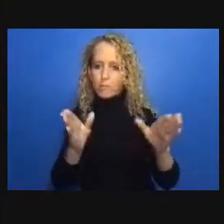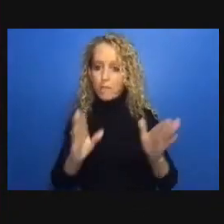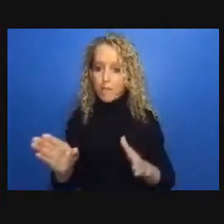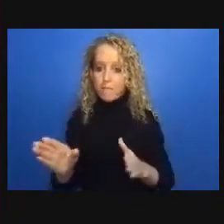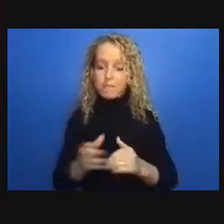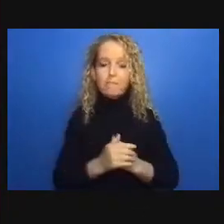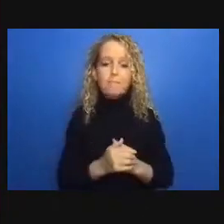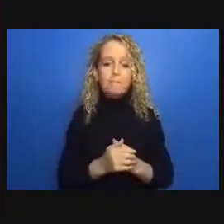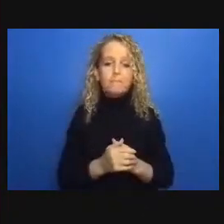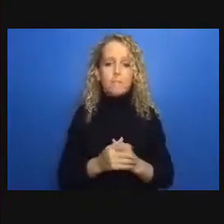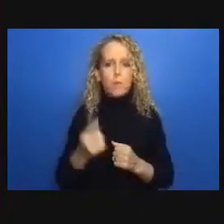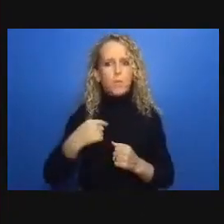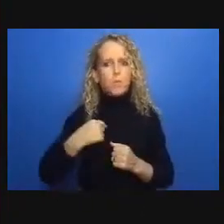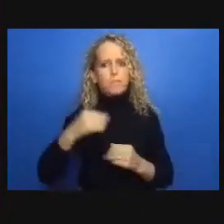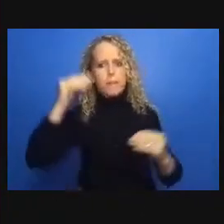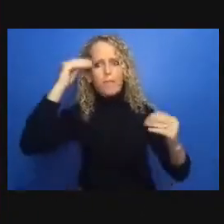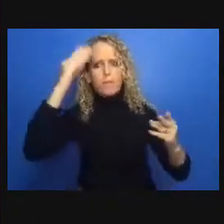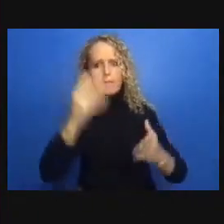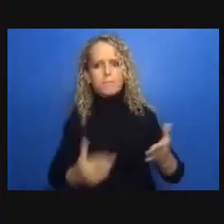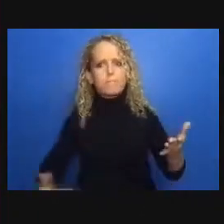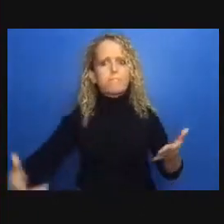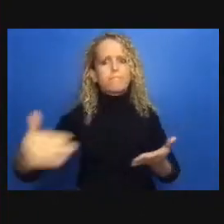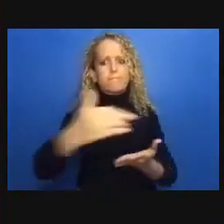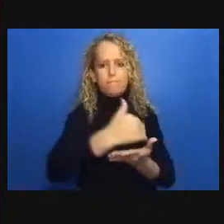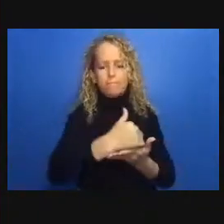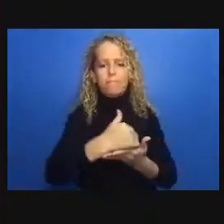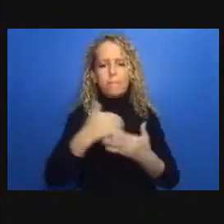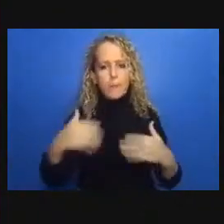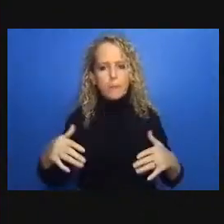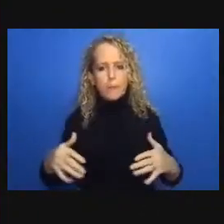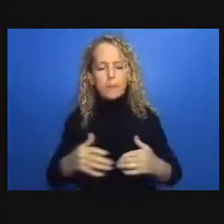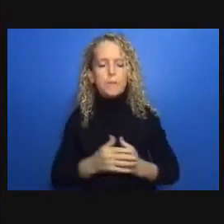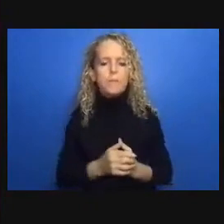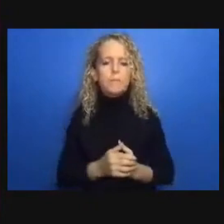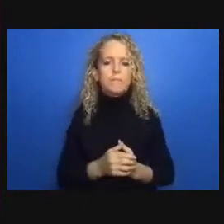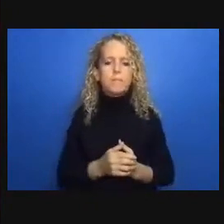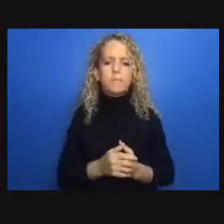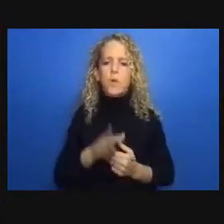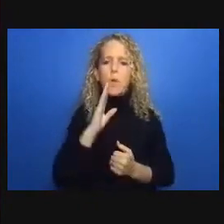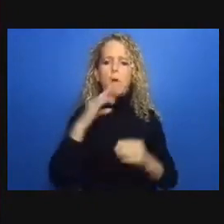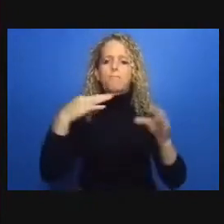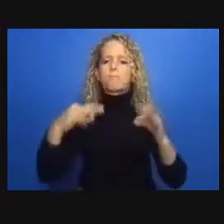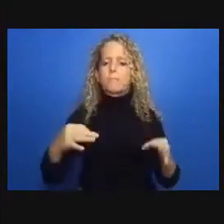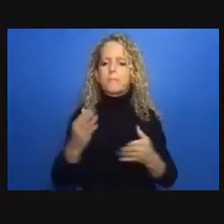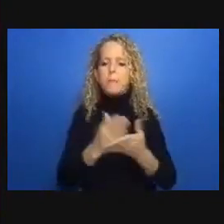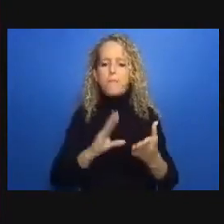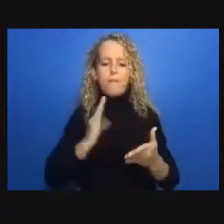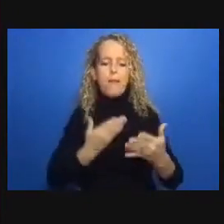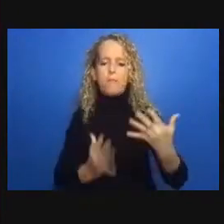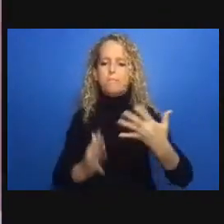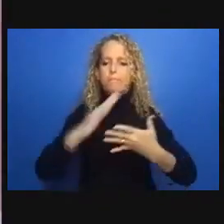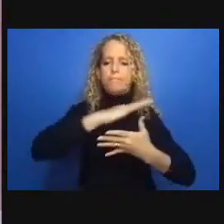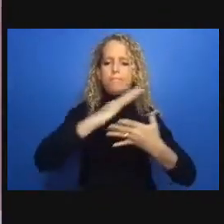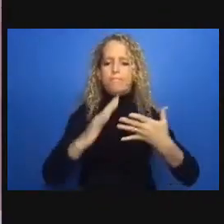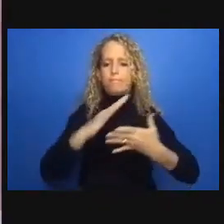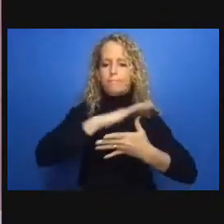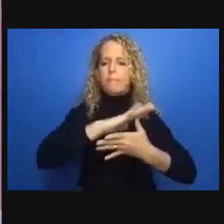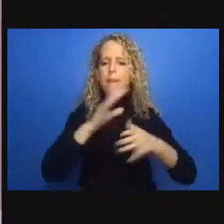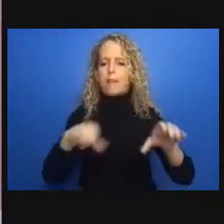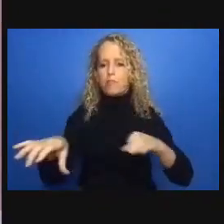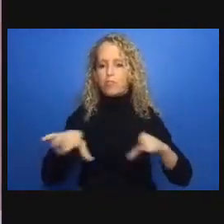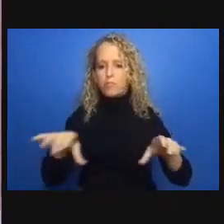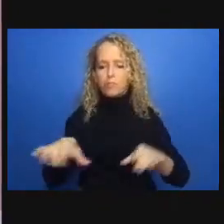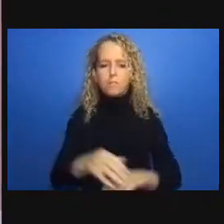lot of information. So I'm going to take the opportunity to underscore some priority actions that we recommend. In recent years,